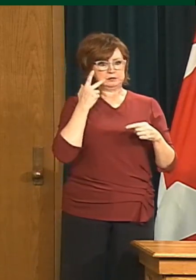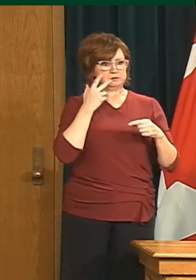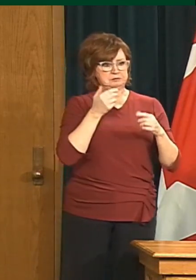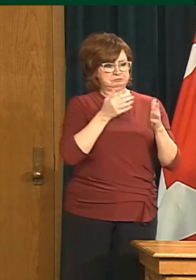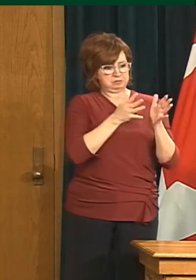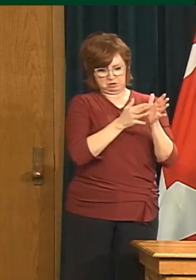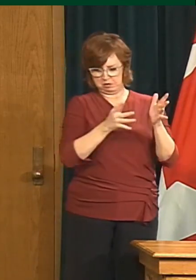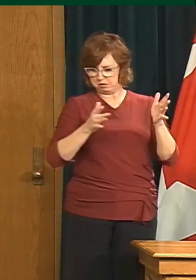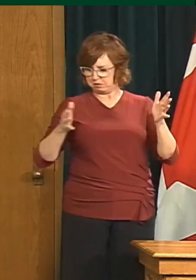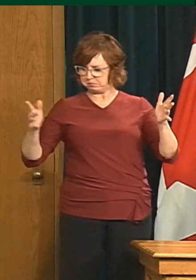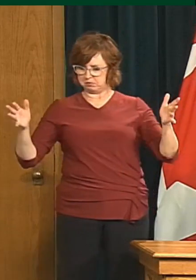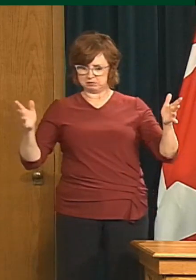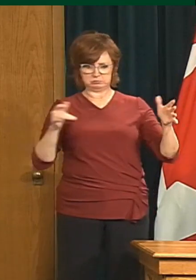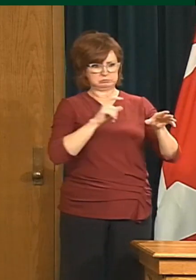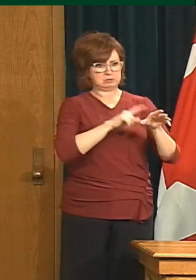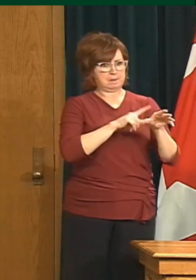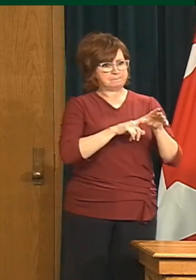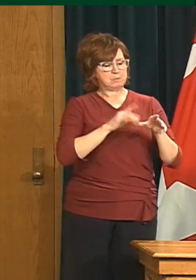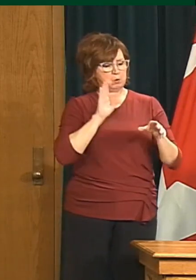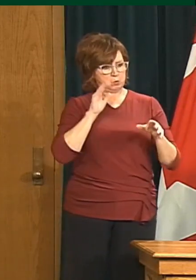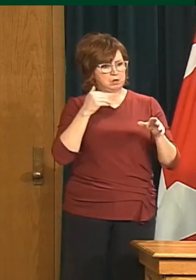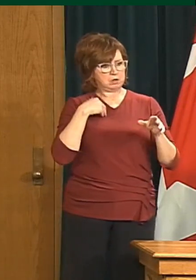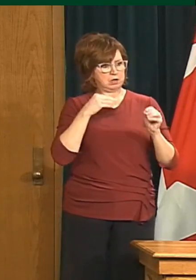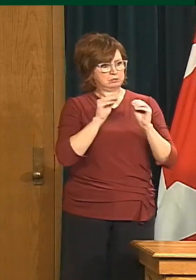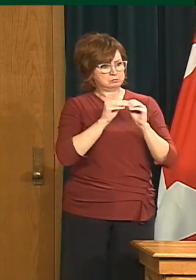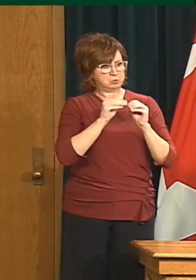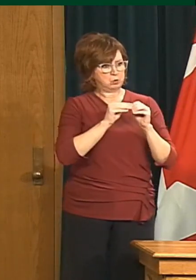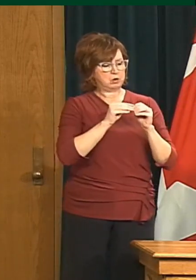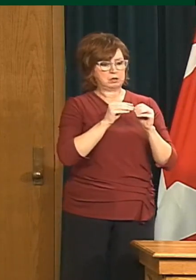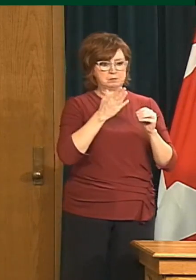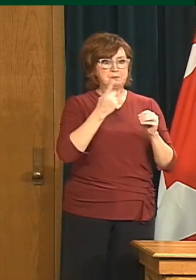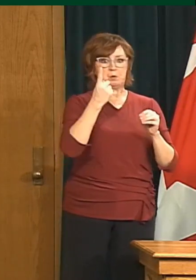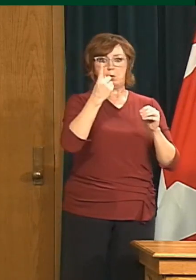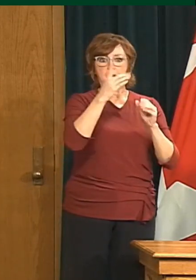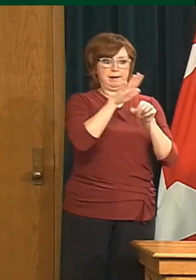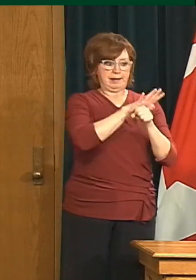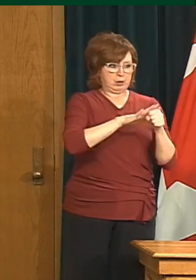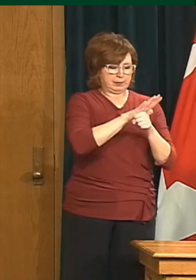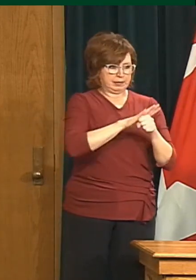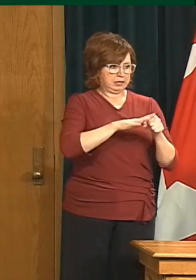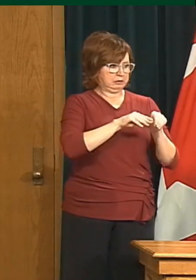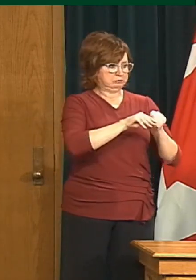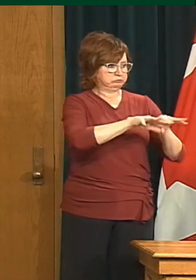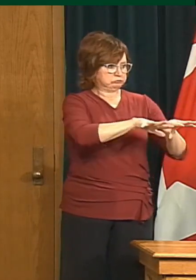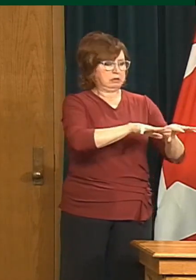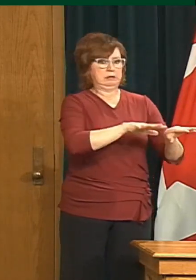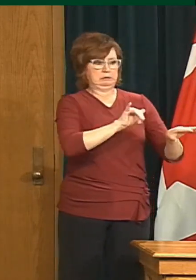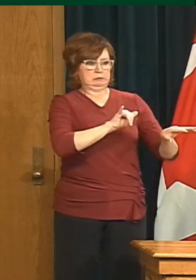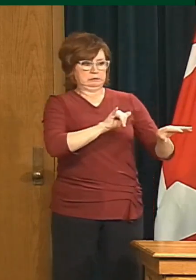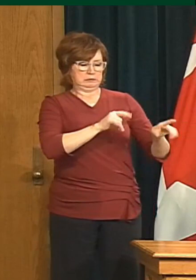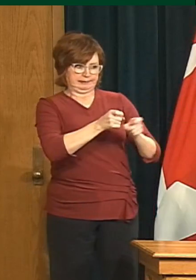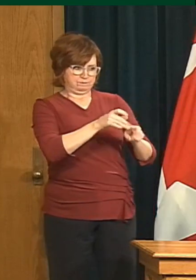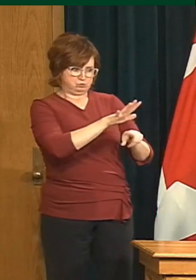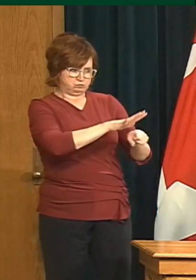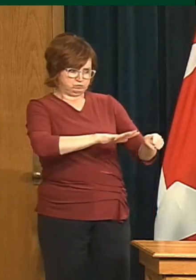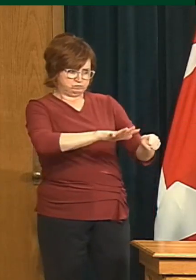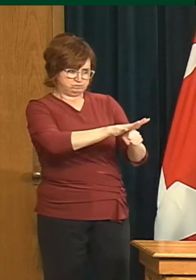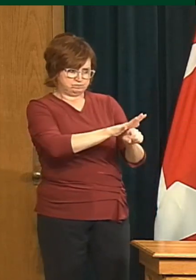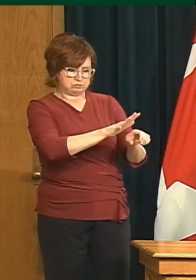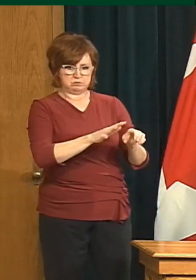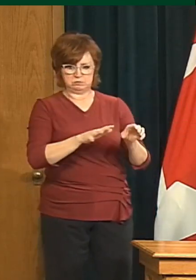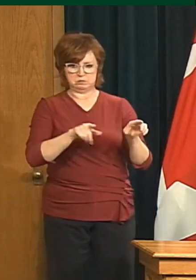of weeks and months. What we need to do is to manage those as best we can to ensure that we have the robust testing